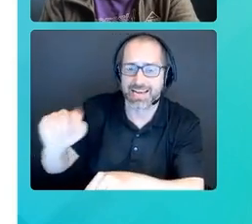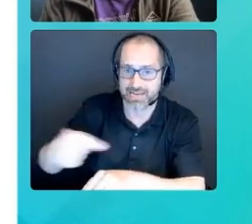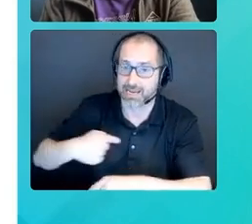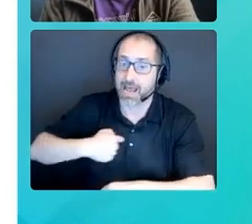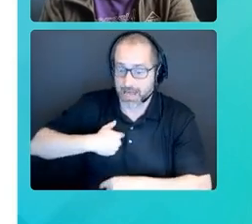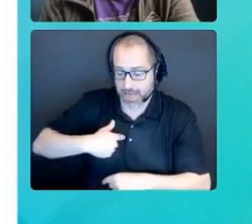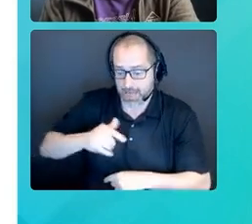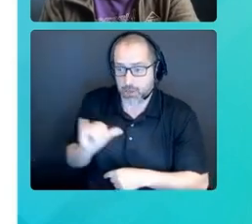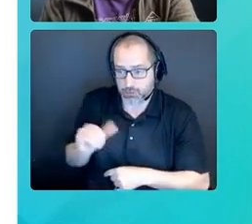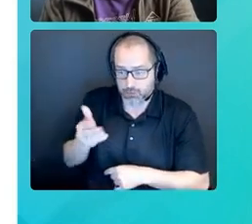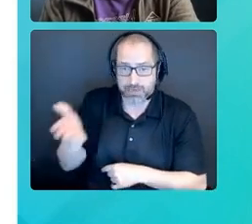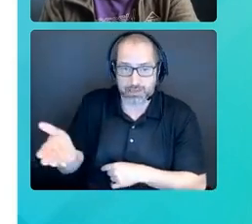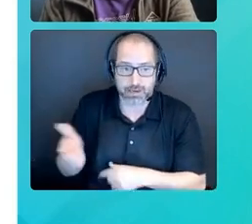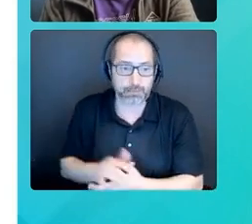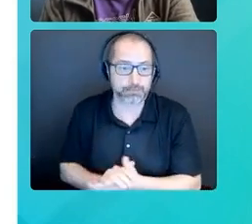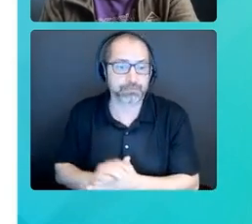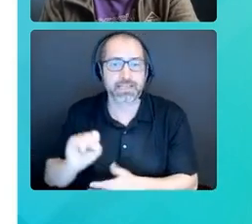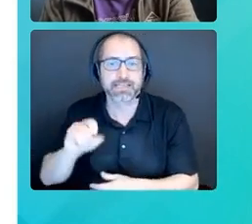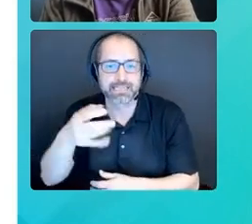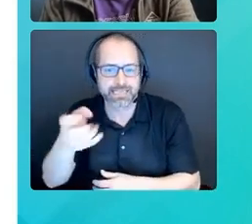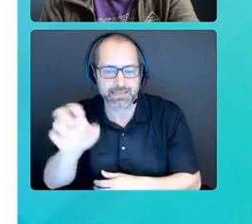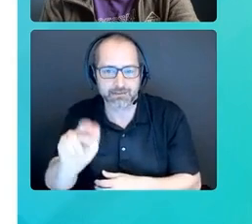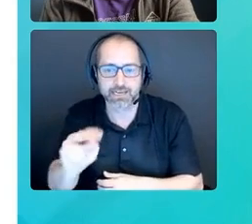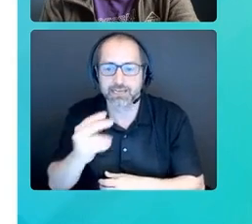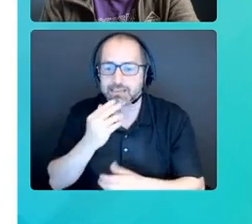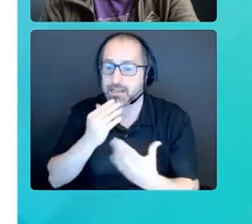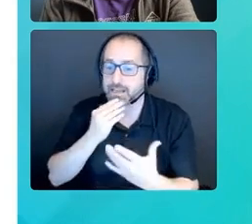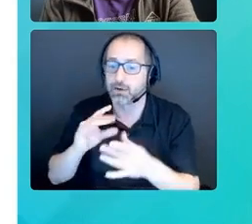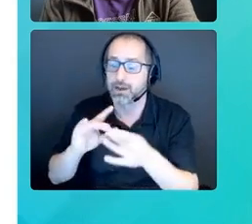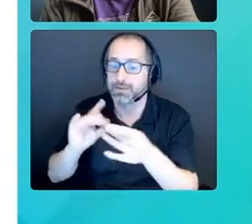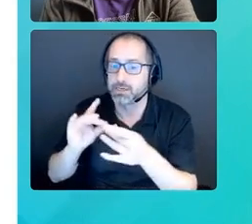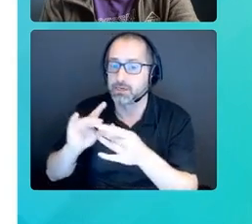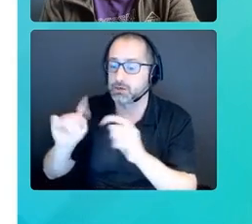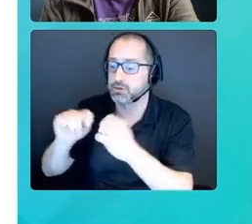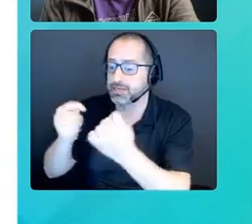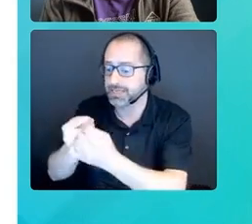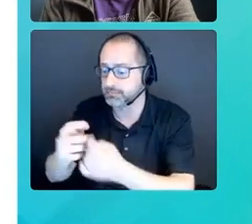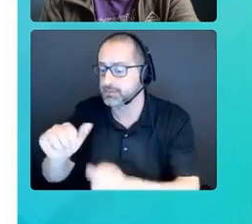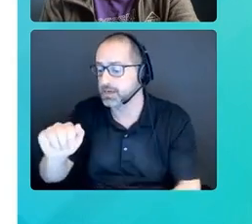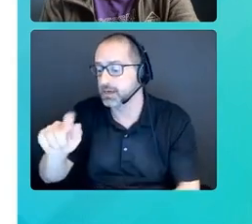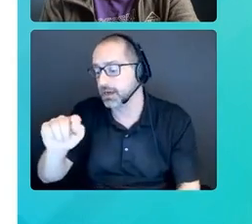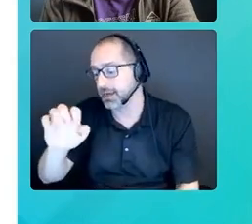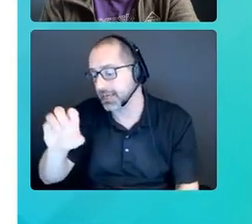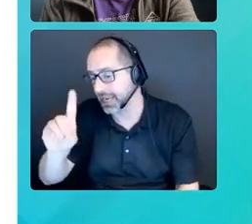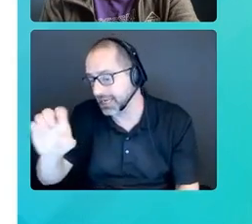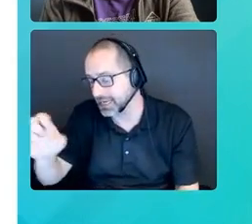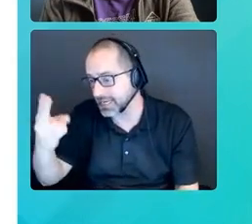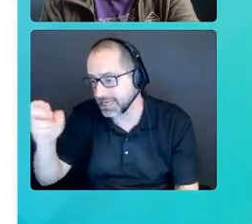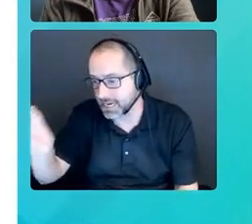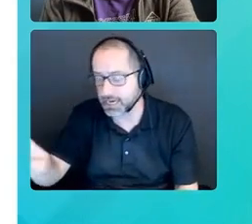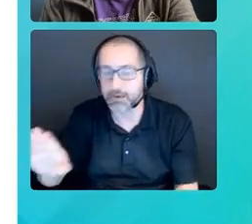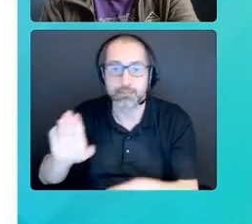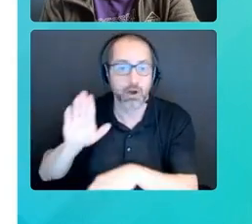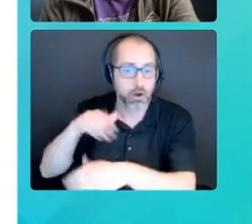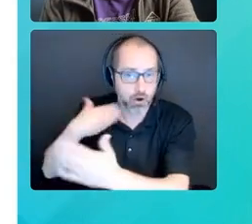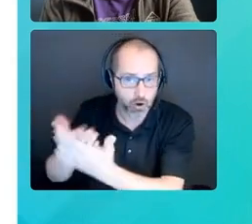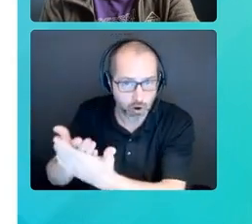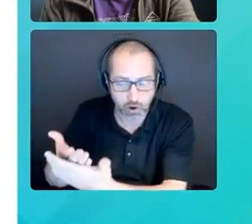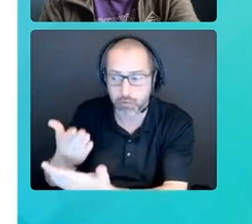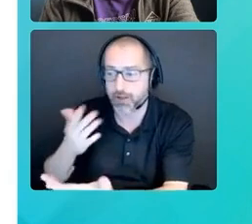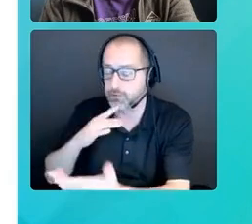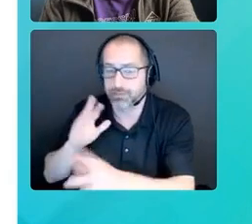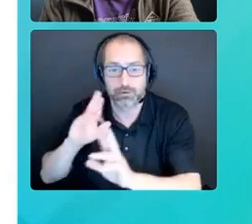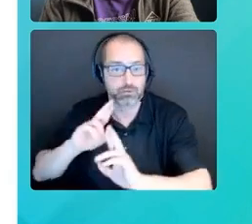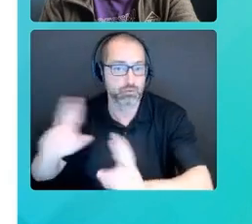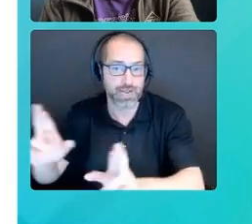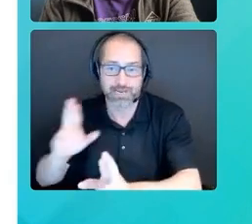actually thank you, Ron. I did mention to the teams like Attendee Hub, registration on arrival to be prepared and ask me if there's any questions. For